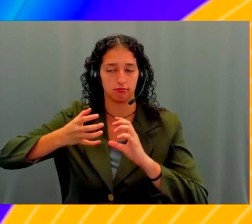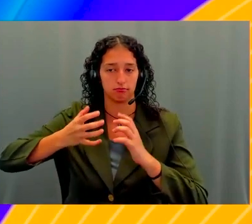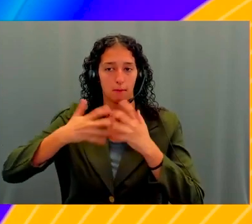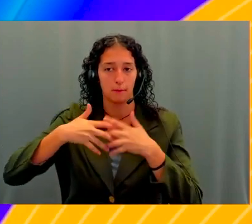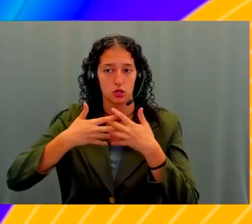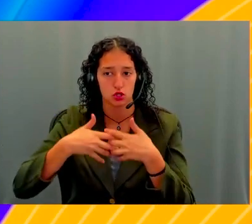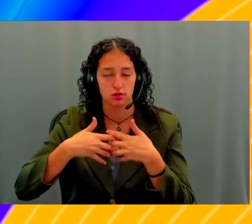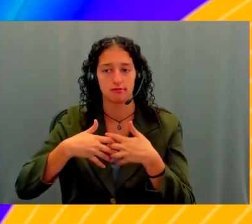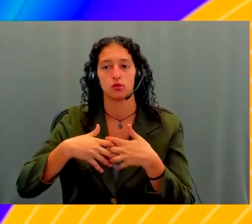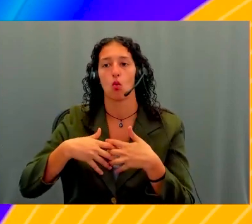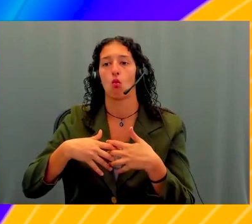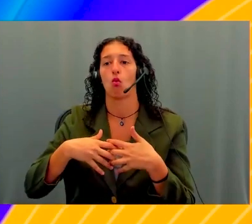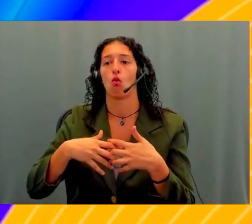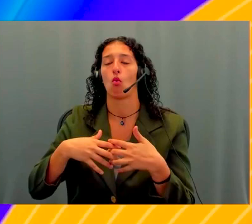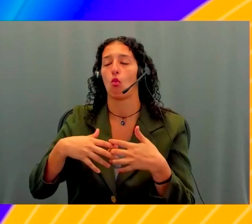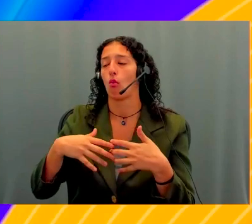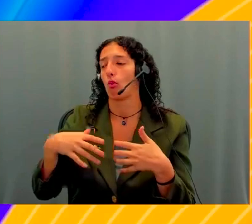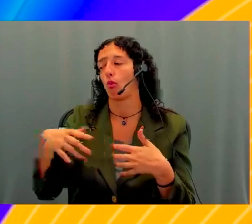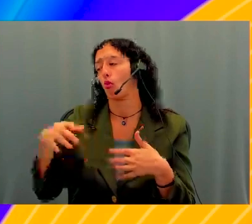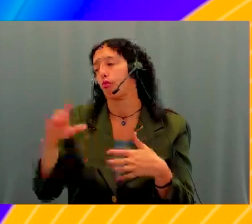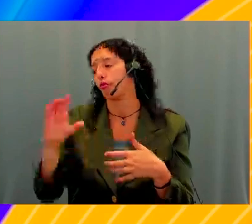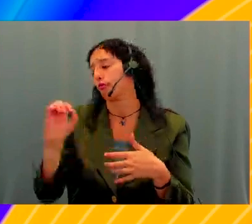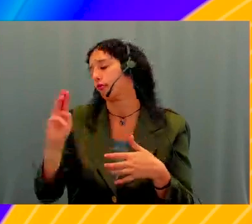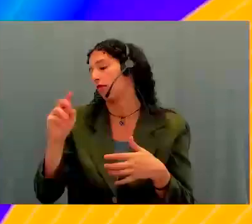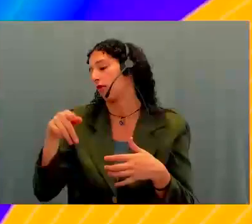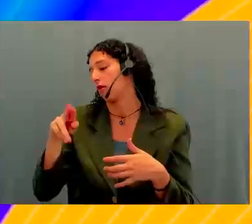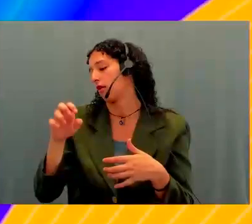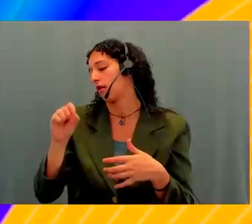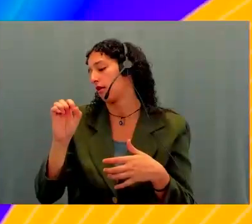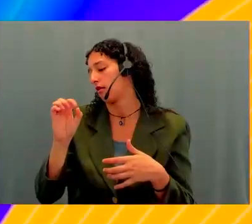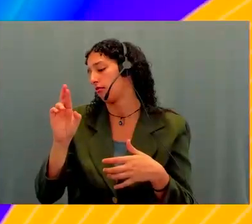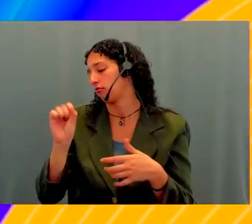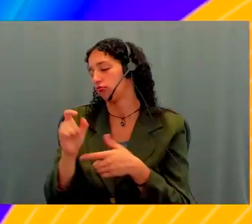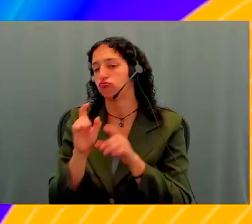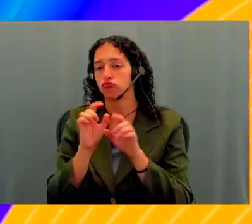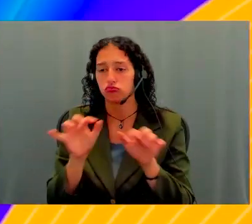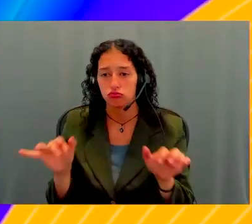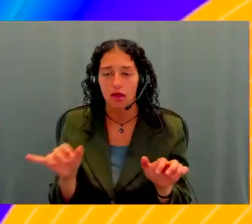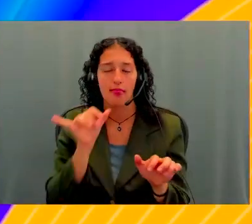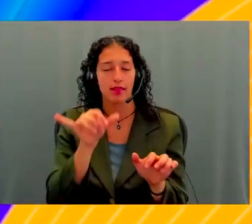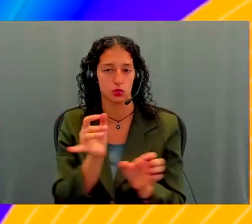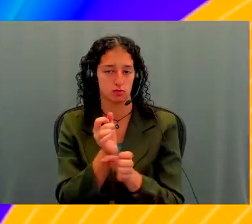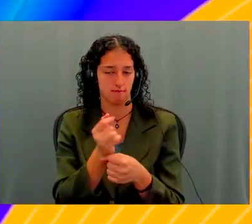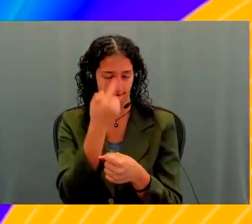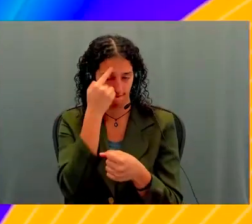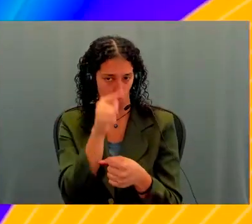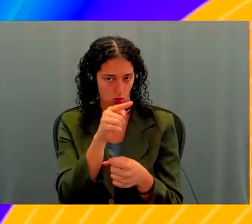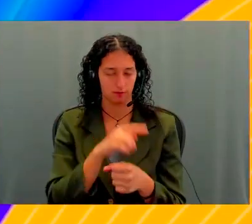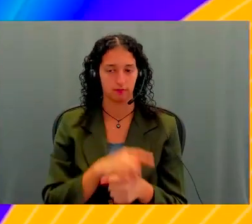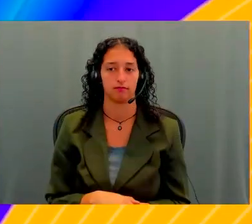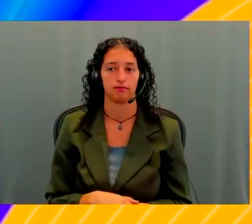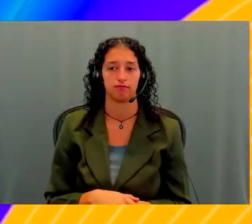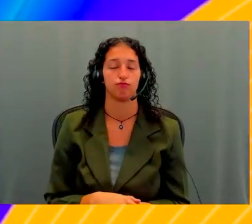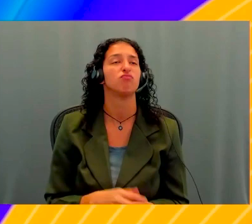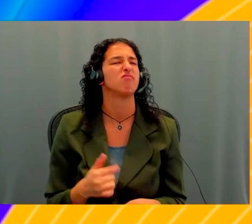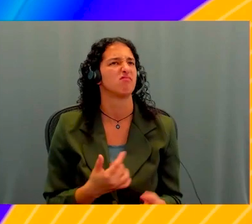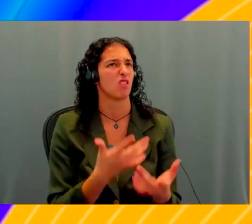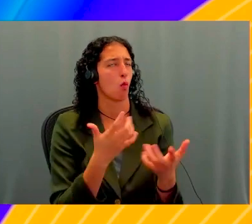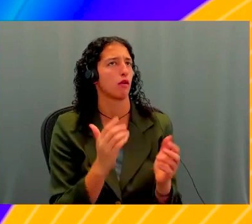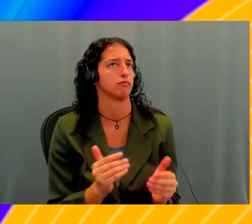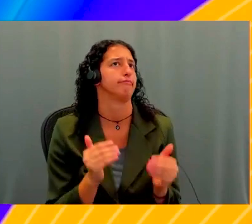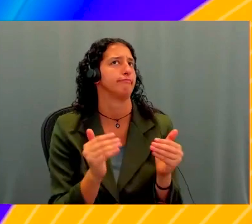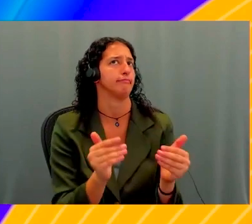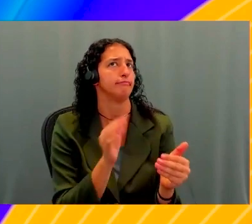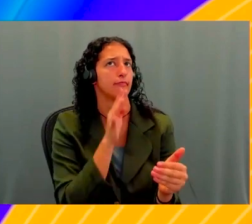compressors, fans. People make all kinds of Yeah. stuff at This home. is what so it's I don't meant know. for. Yeah. I do want to call out for folks